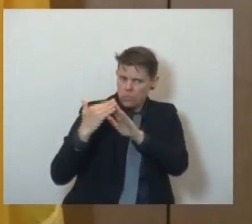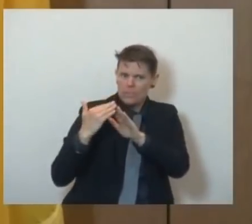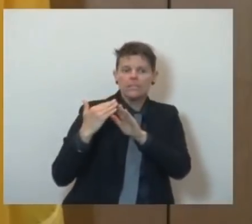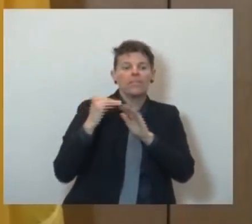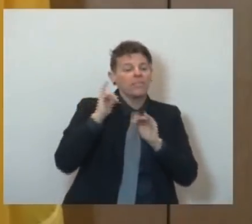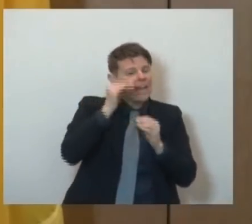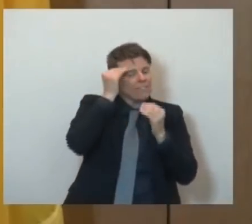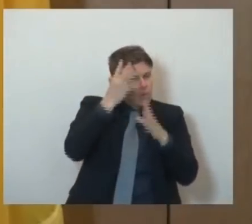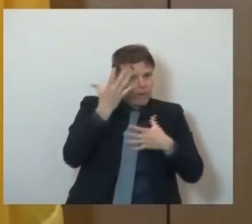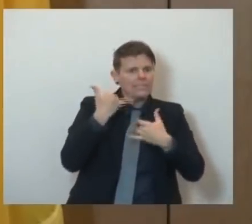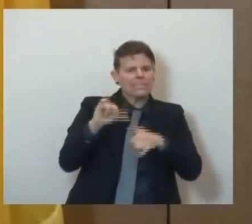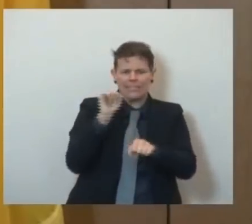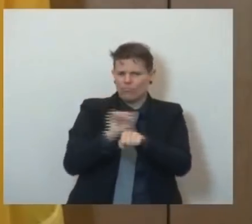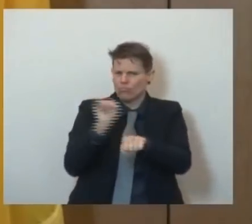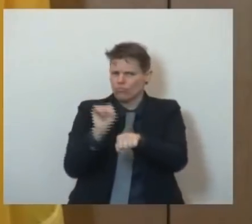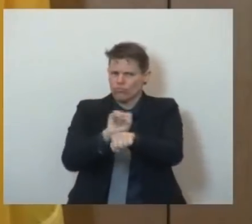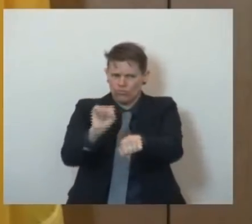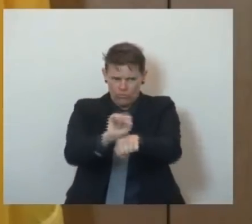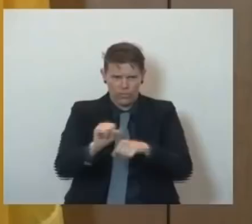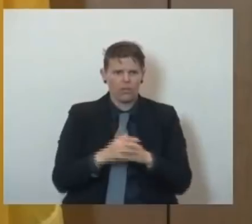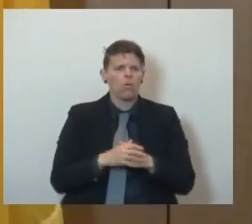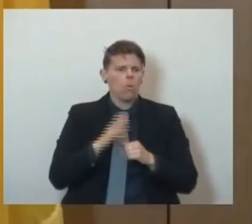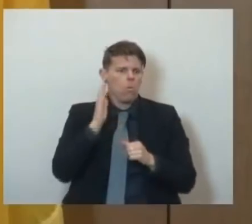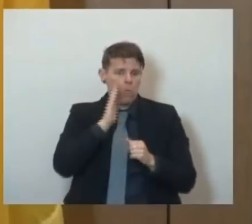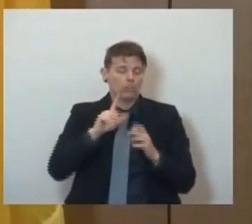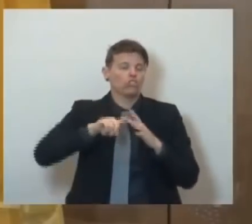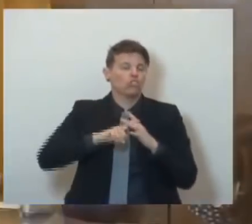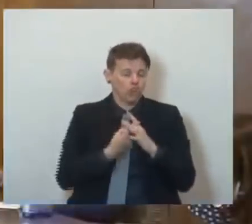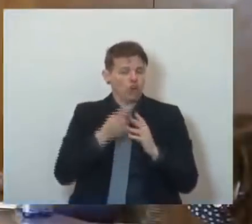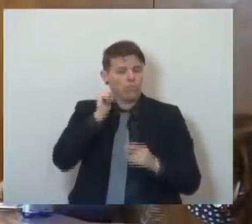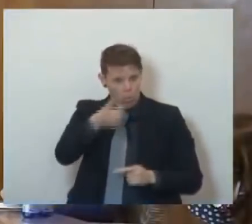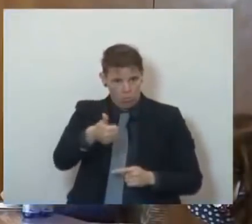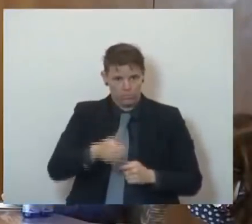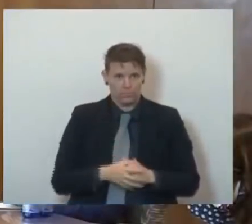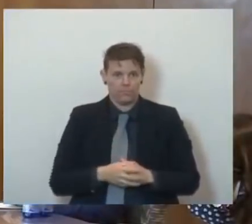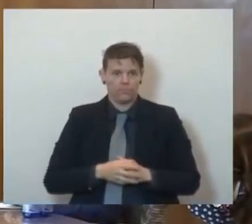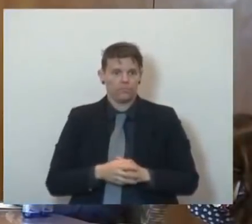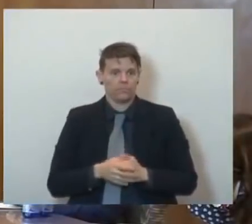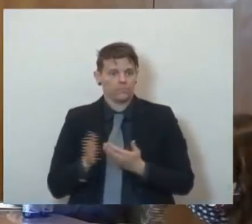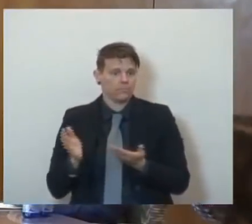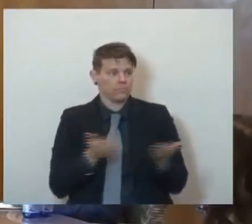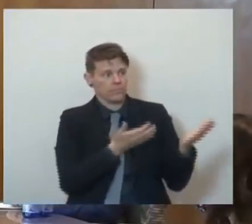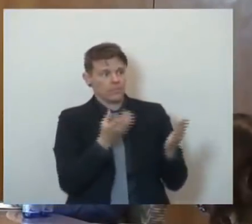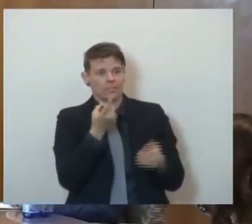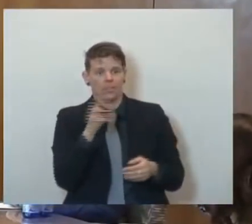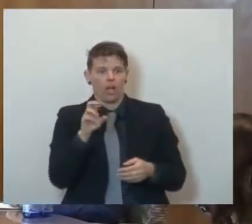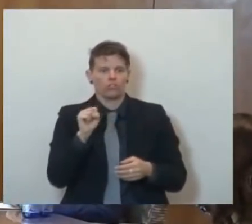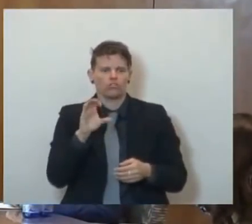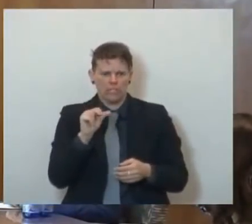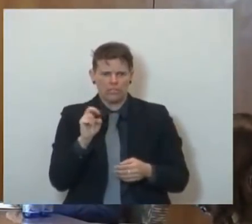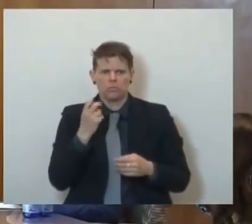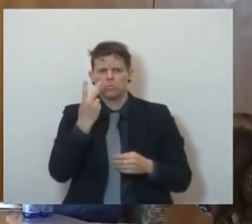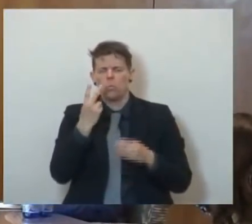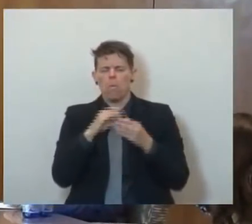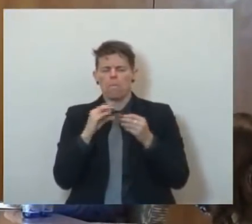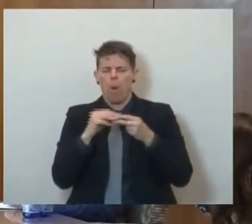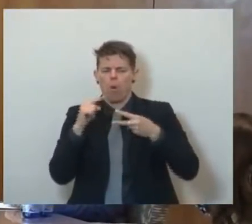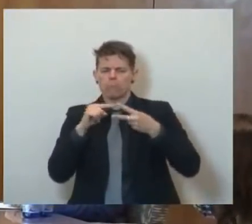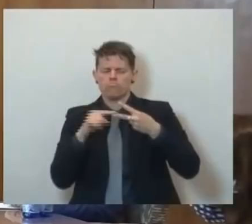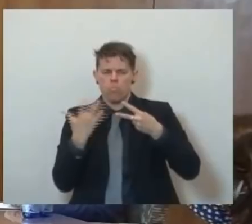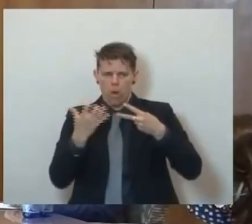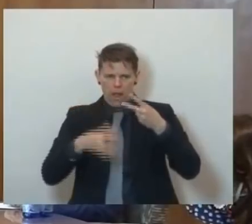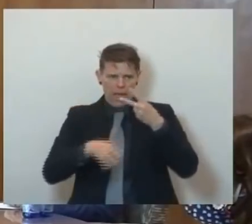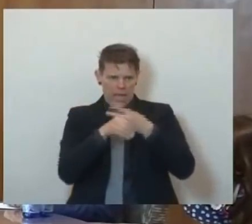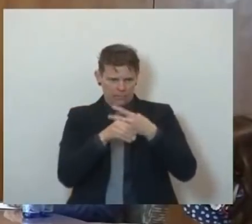now, and they would be effective tomorrow. Yes, Dr. Grace. 2 other quick comments, Governor. Number 1, yesterday, I believe